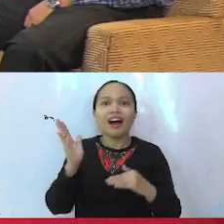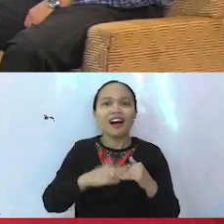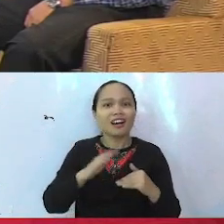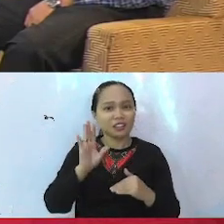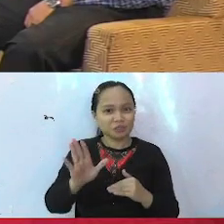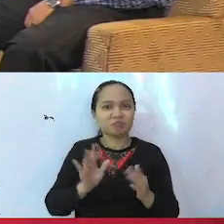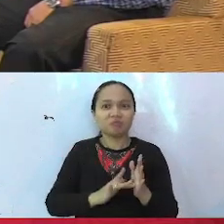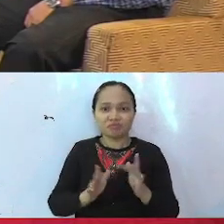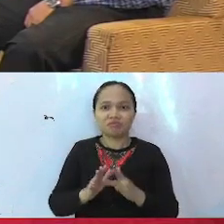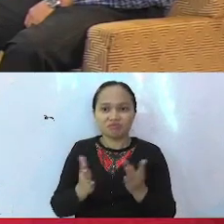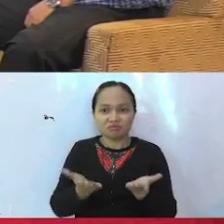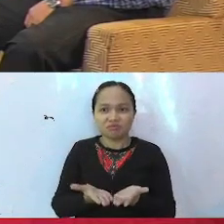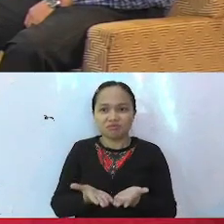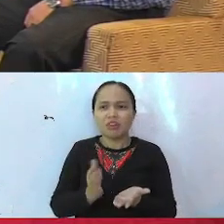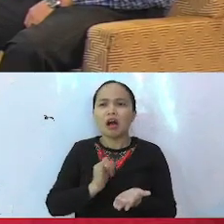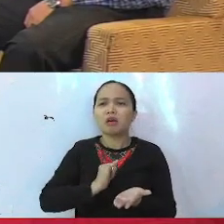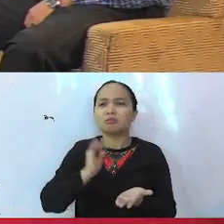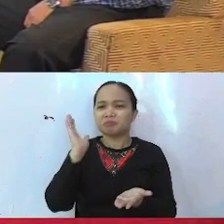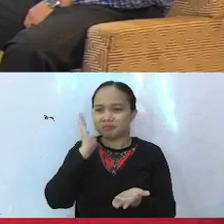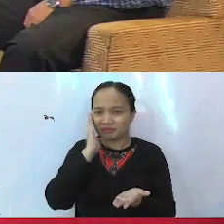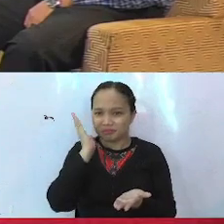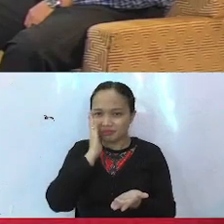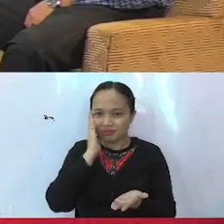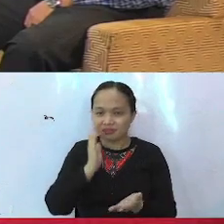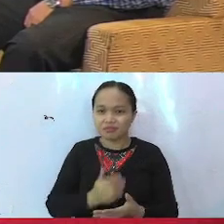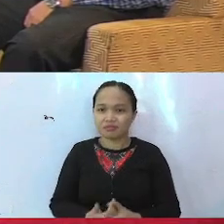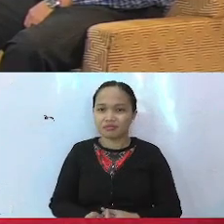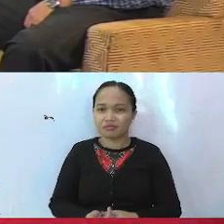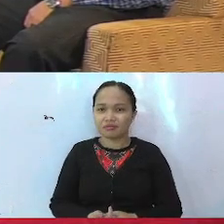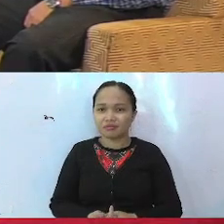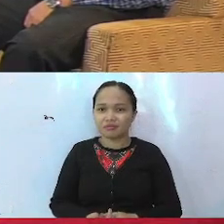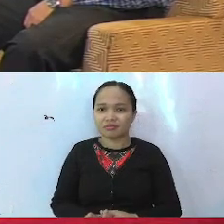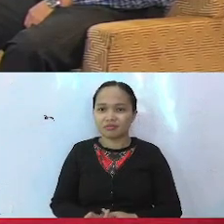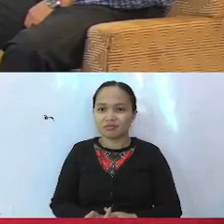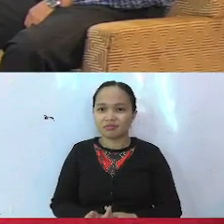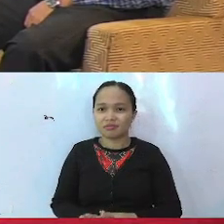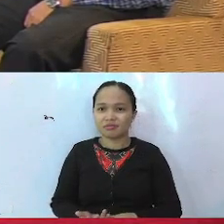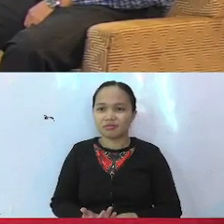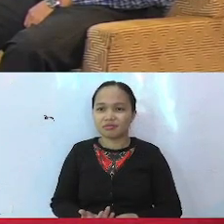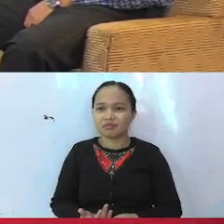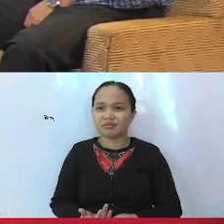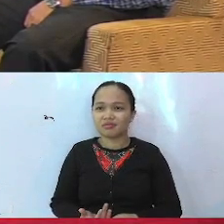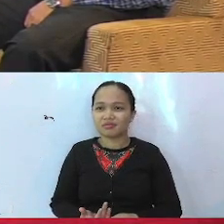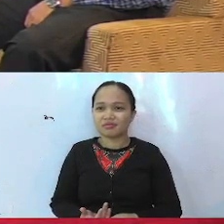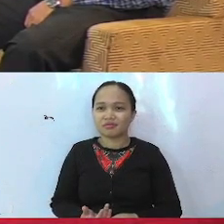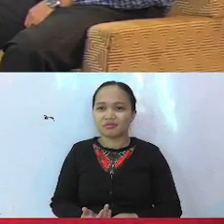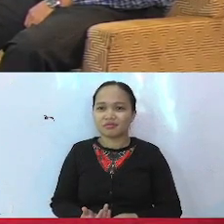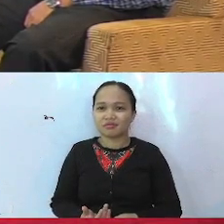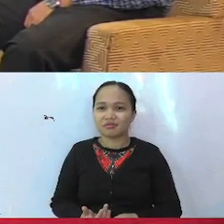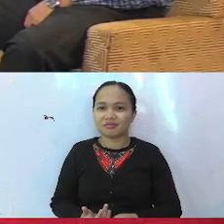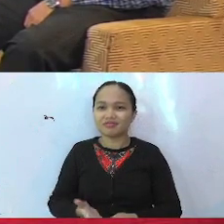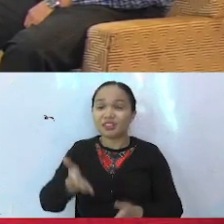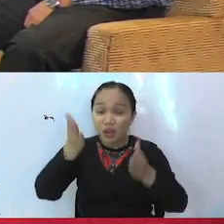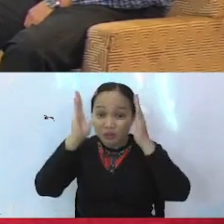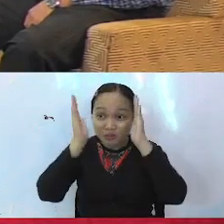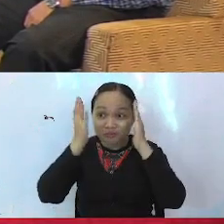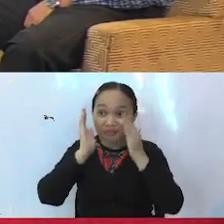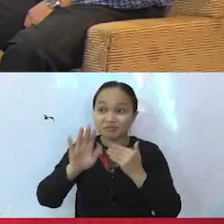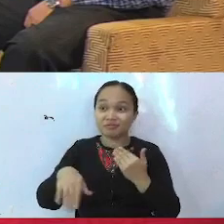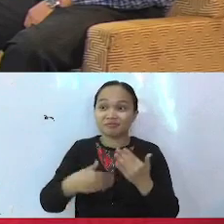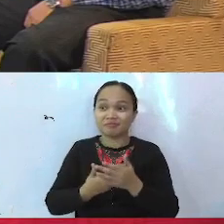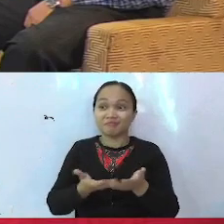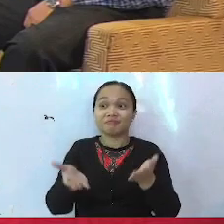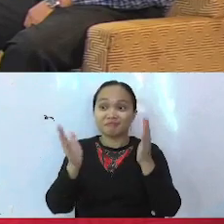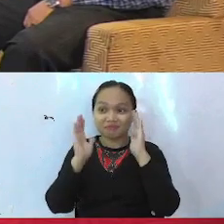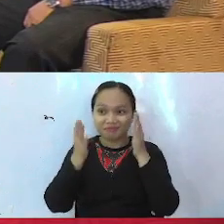right. Yeah. That's oh, right. Yeah. Amen. All right. Go ahead. Listen. Listen. Look at me. Everybody look at me.